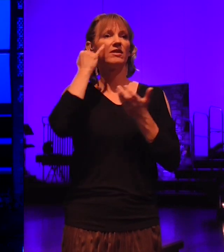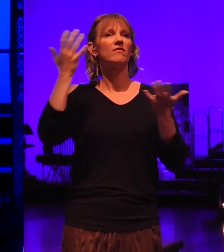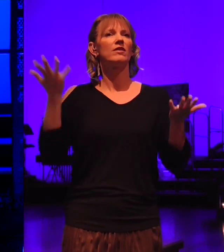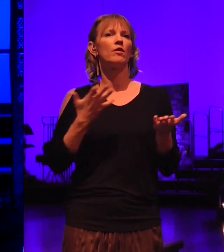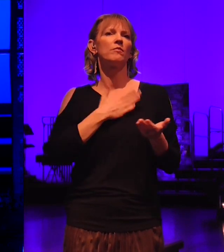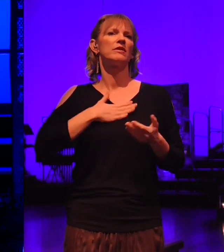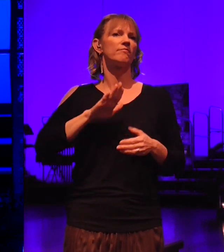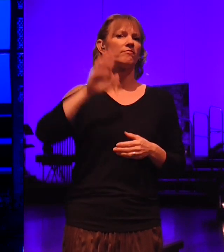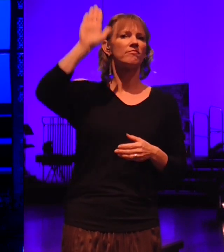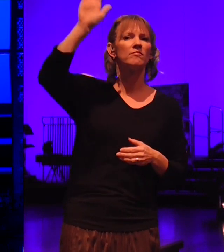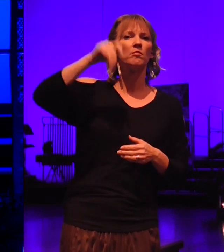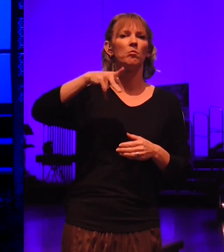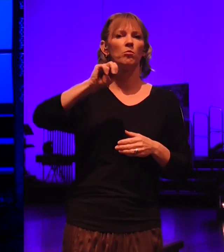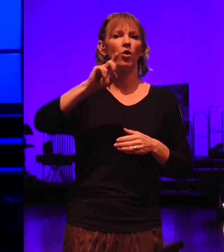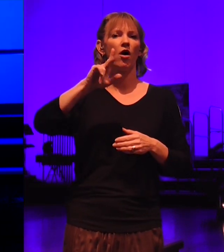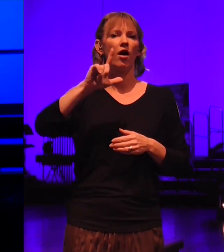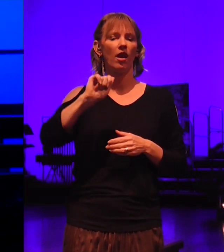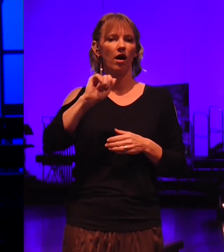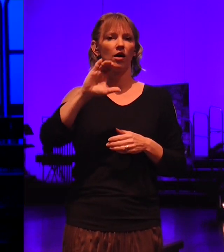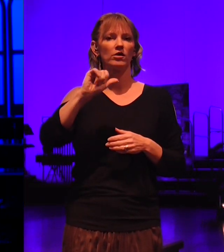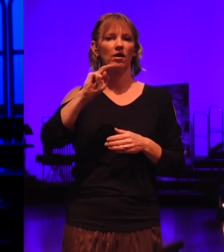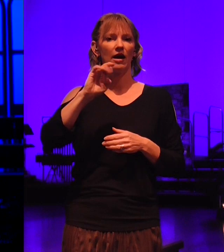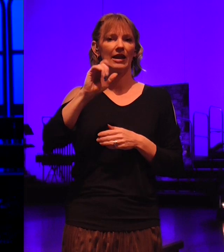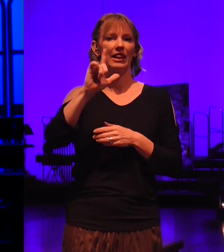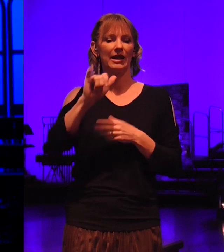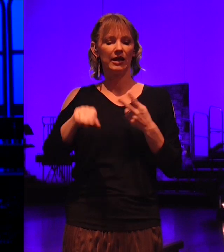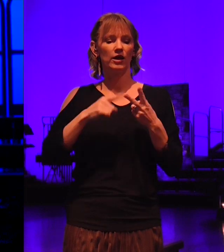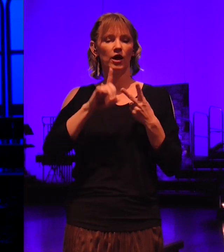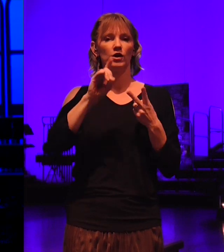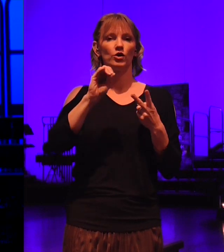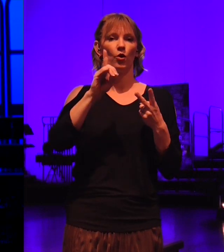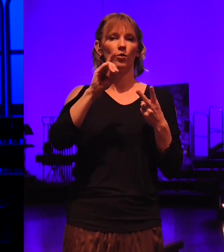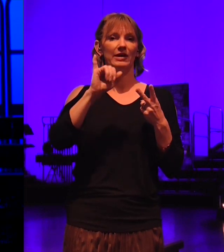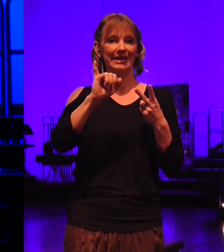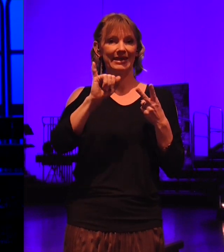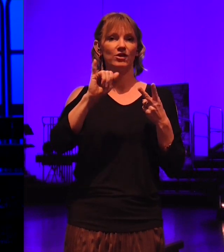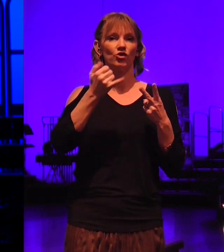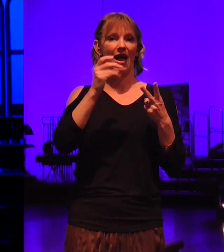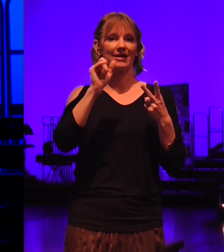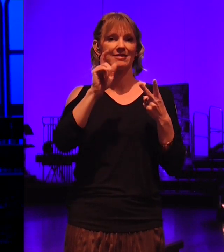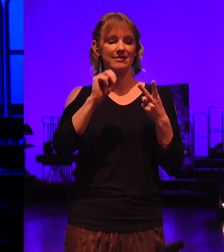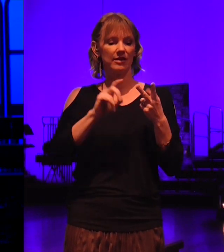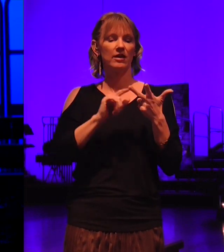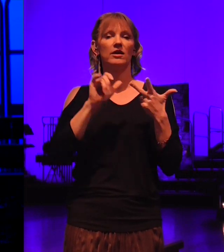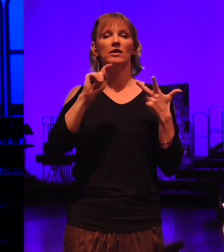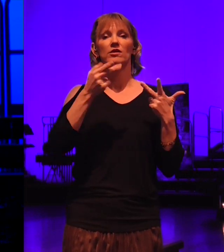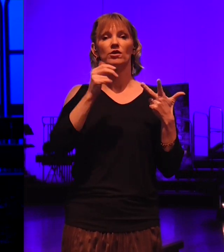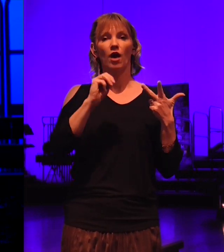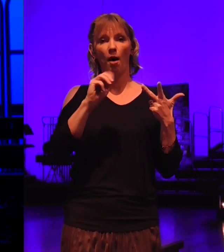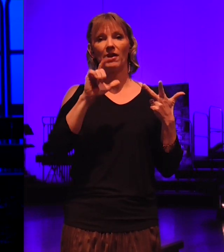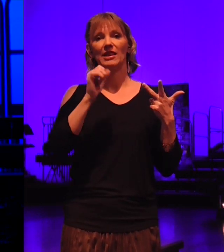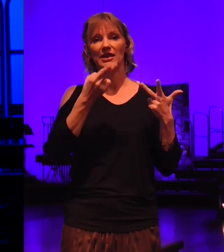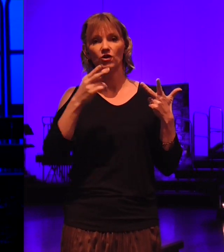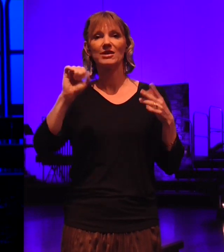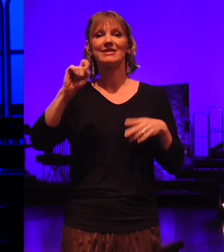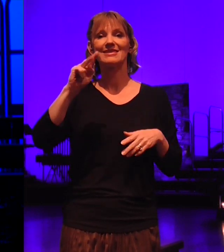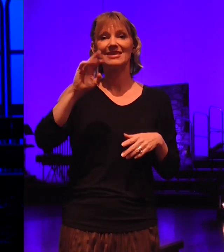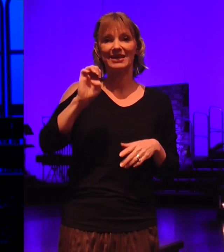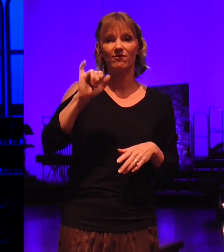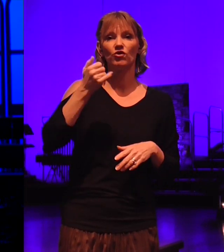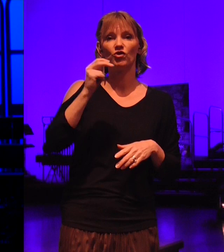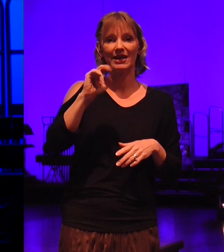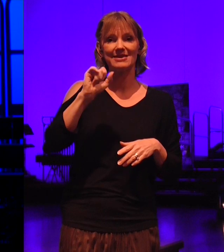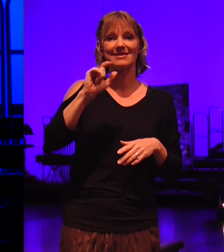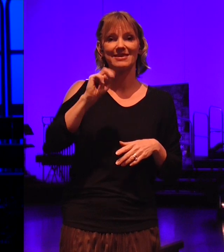Paula Connolly, Dodie Jackson, Tom Litch, Steve Jansen, Reverend